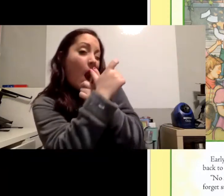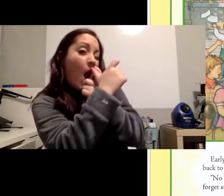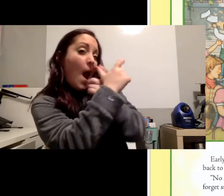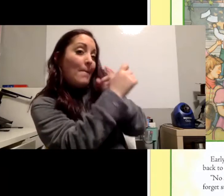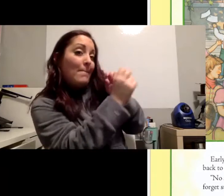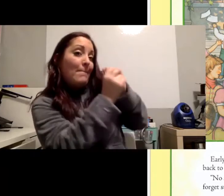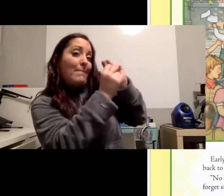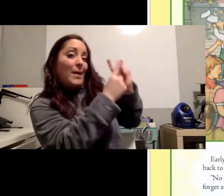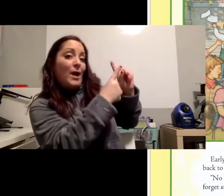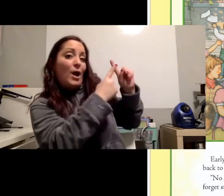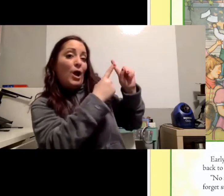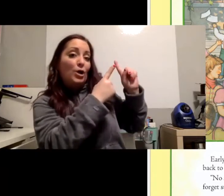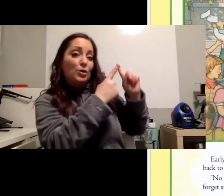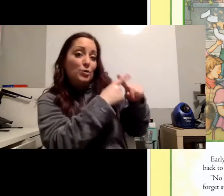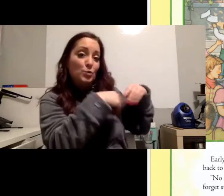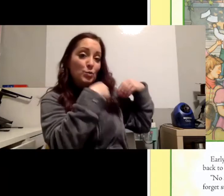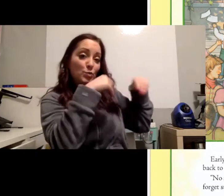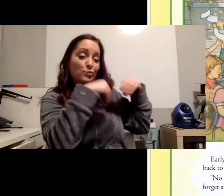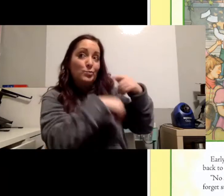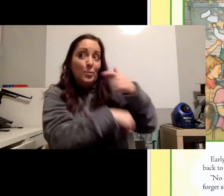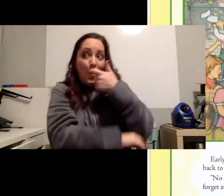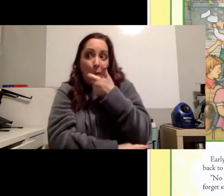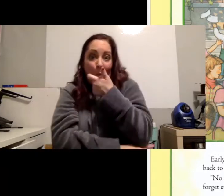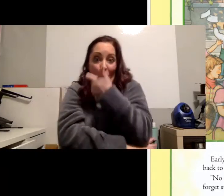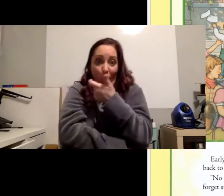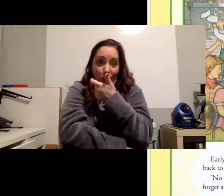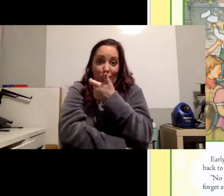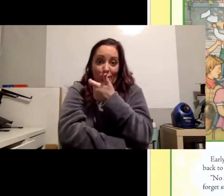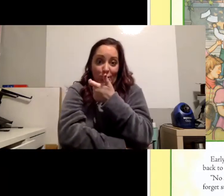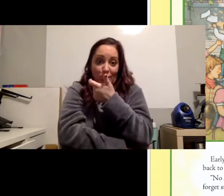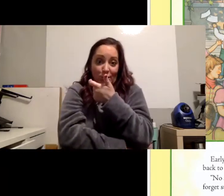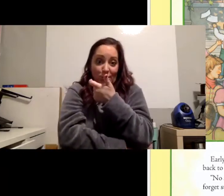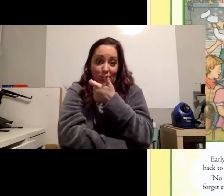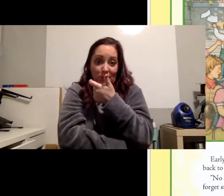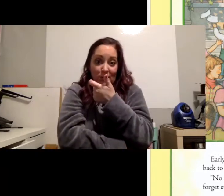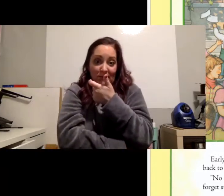And then he ran back to his window to watch.